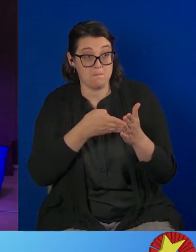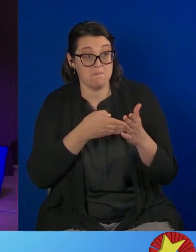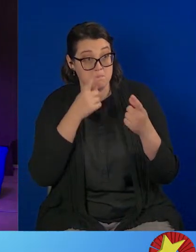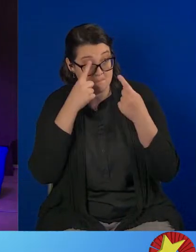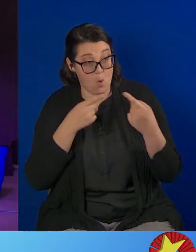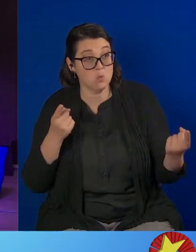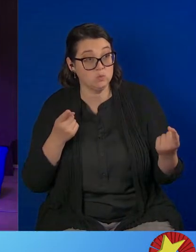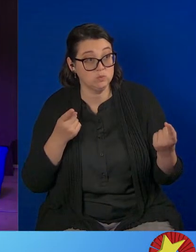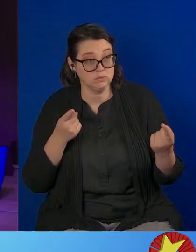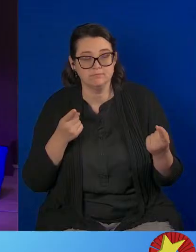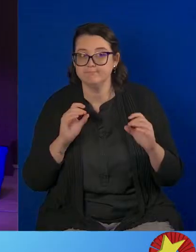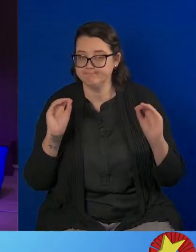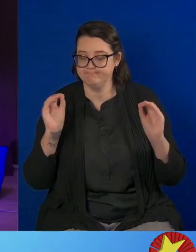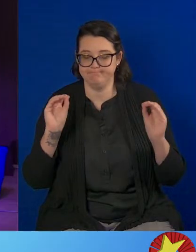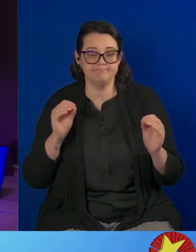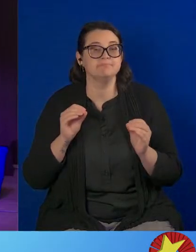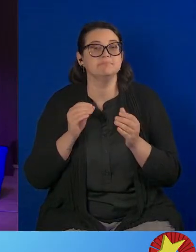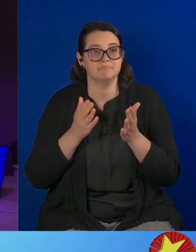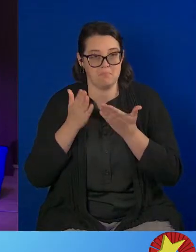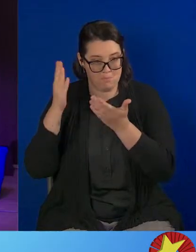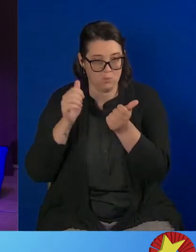Motion carries.